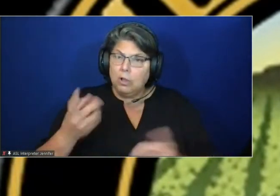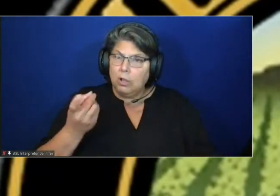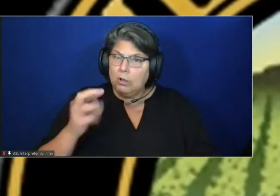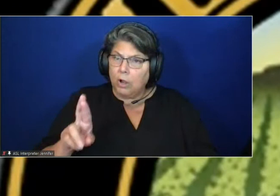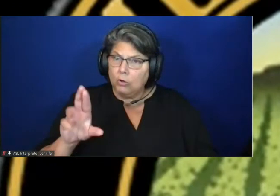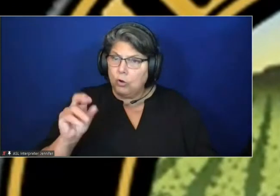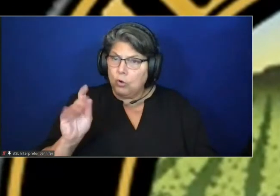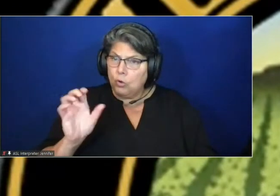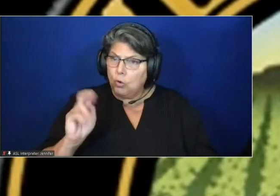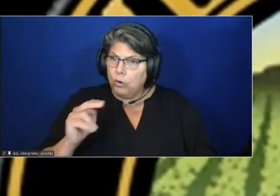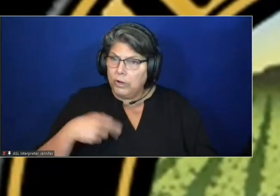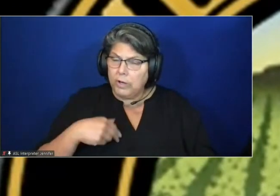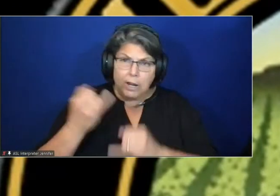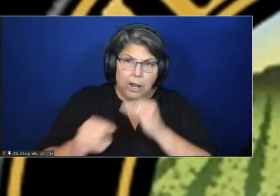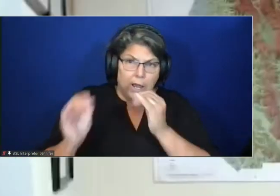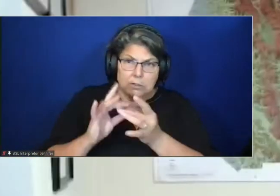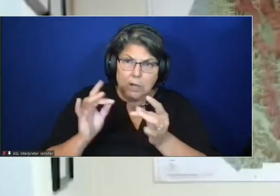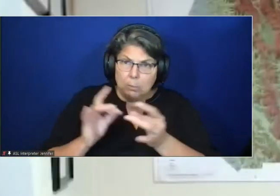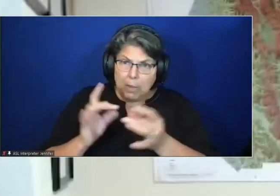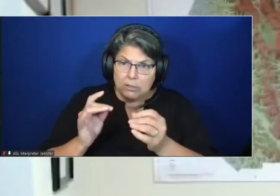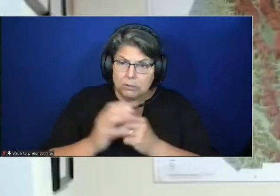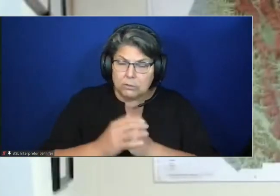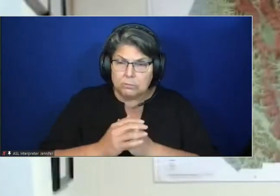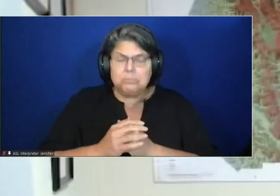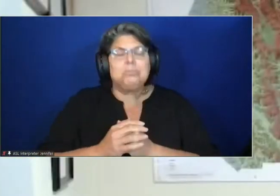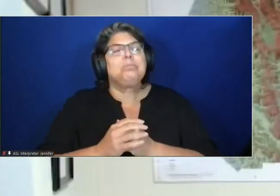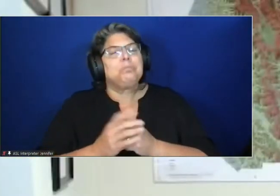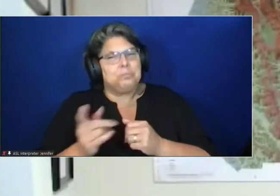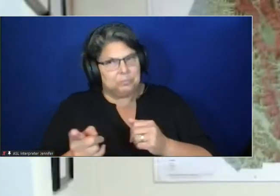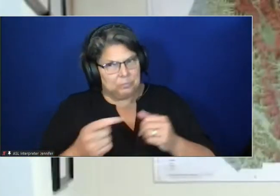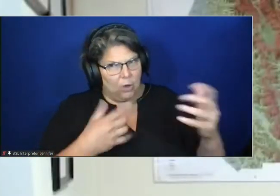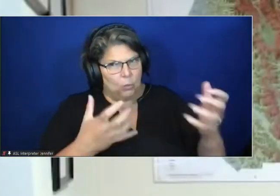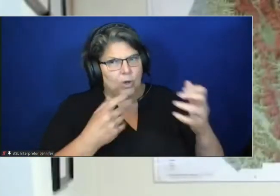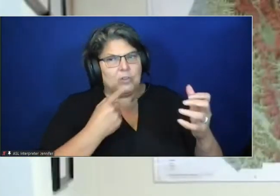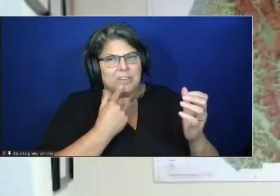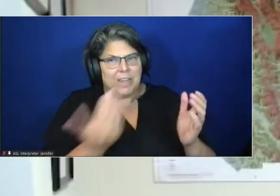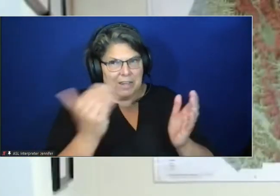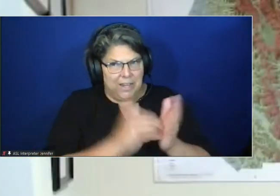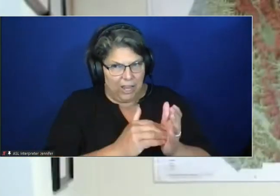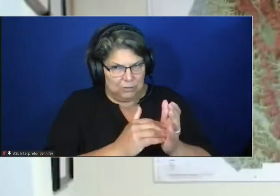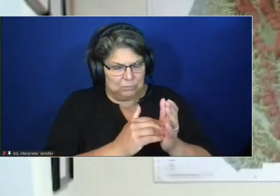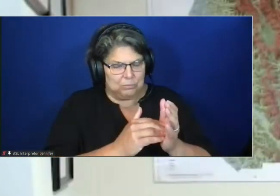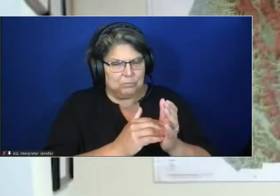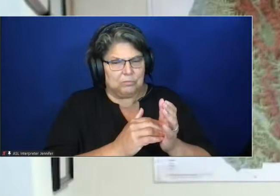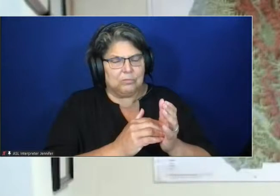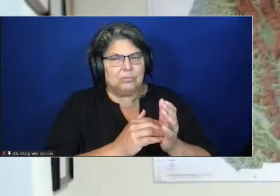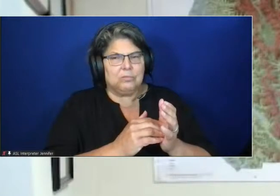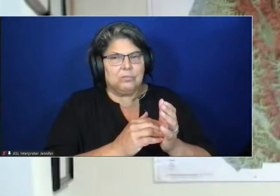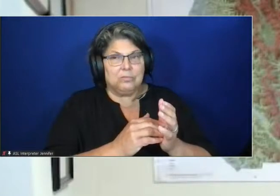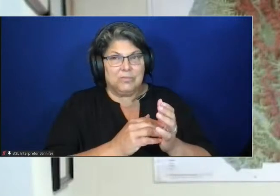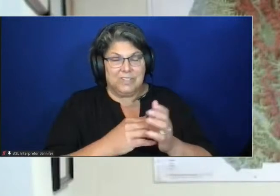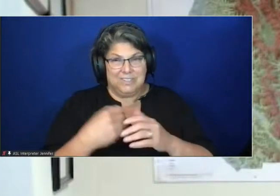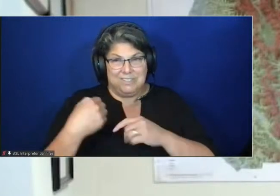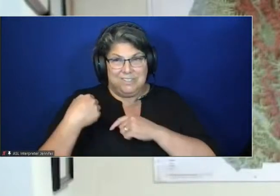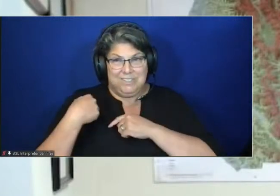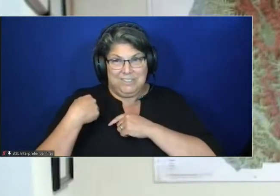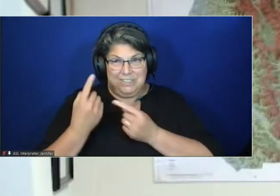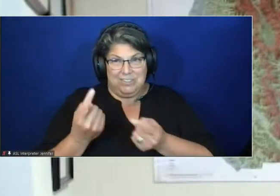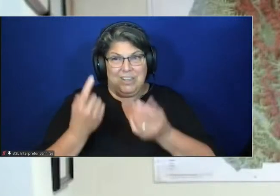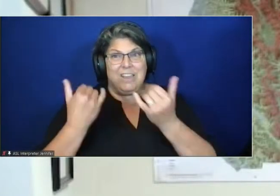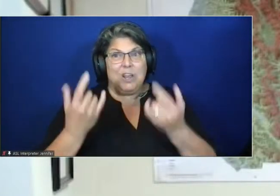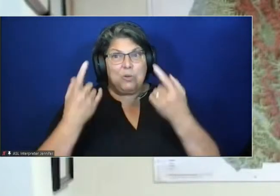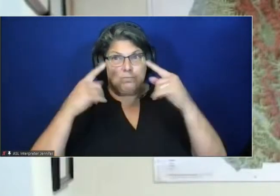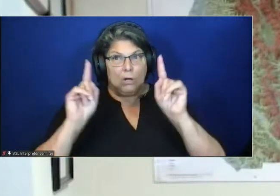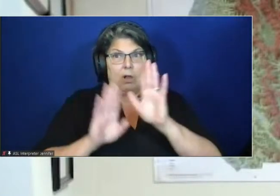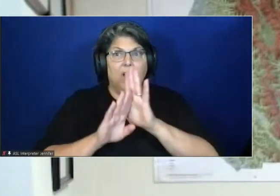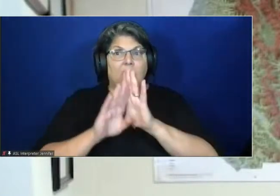he might like to. Well, let me just repeat that we are coming off a surge now, I believe,